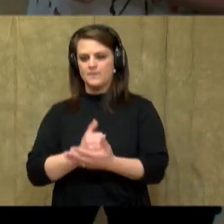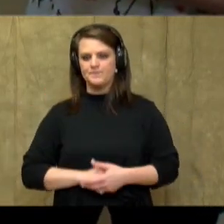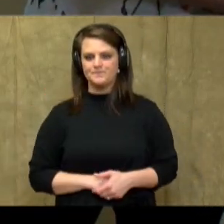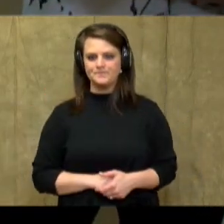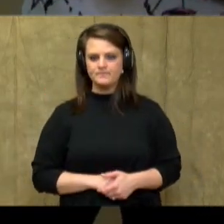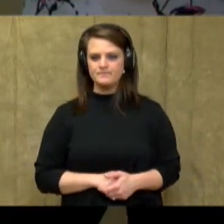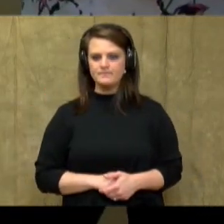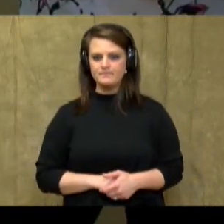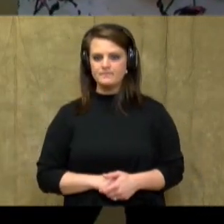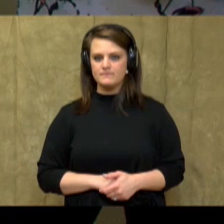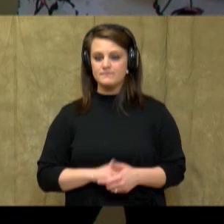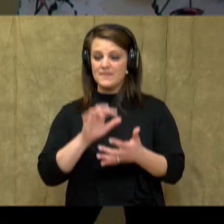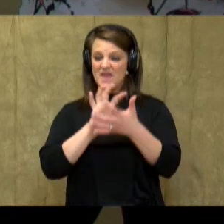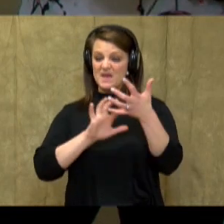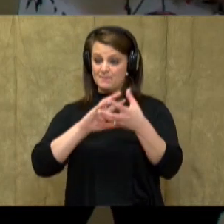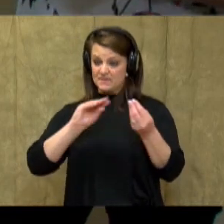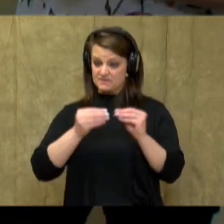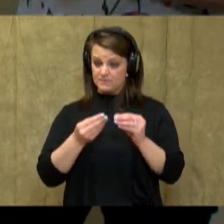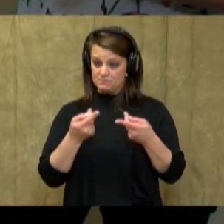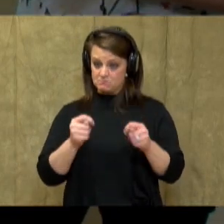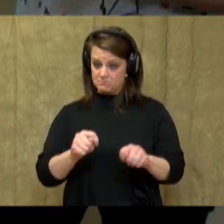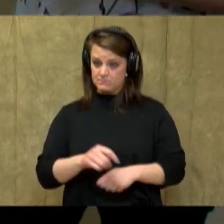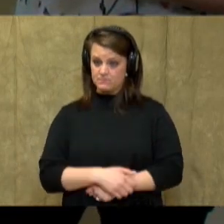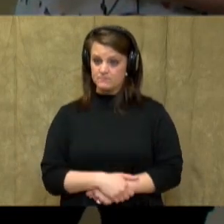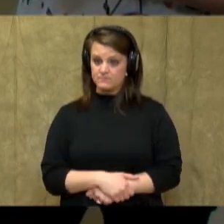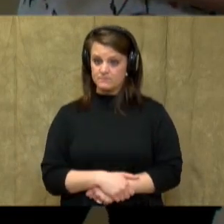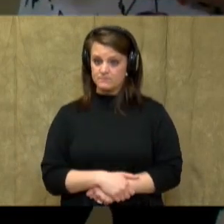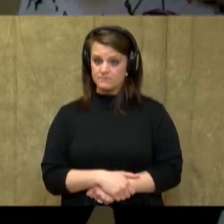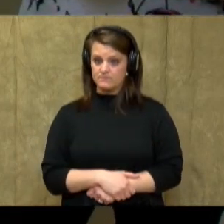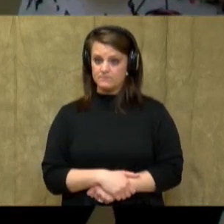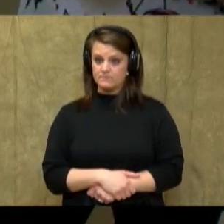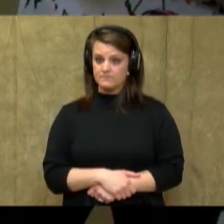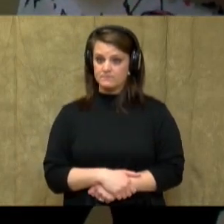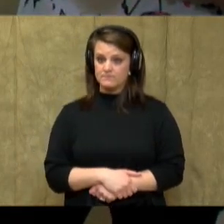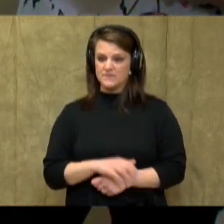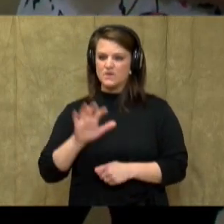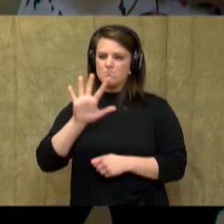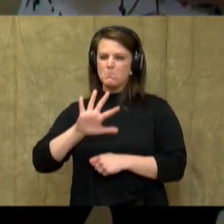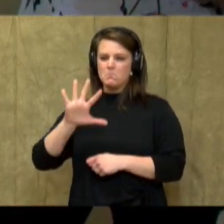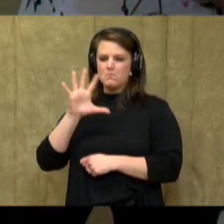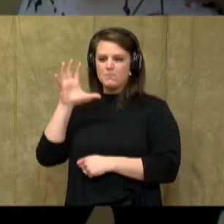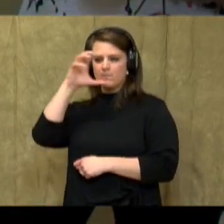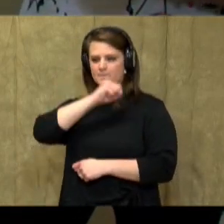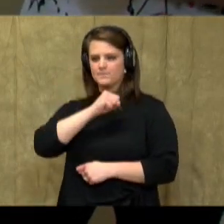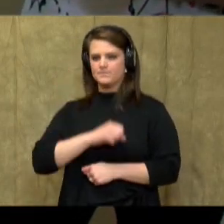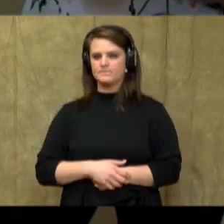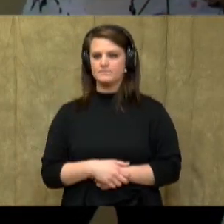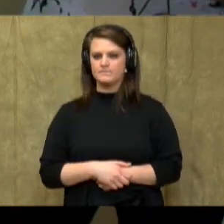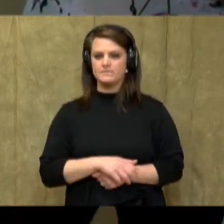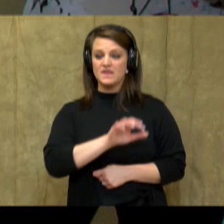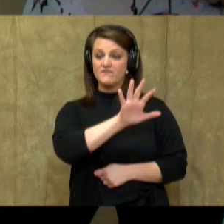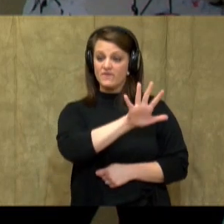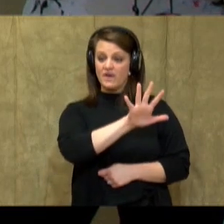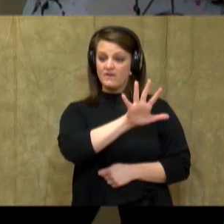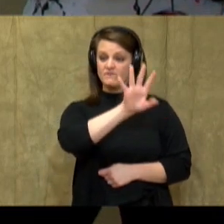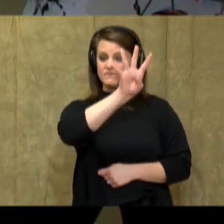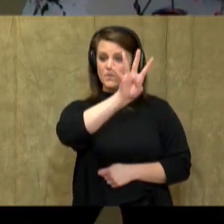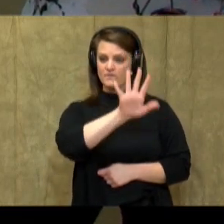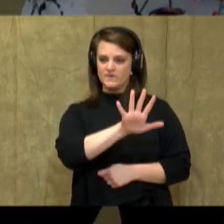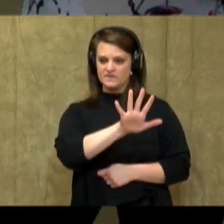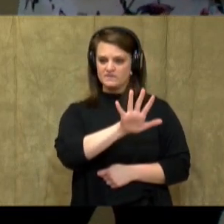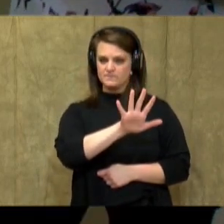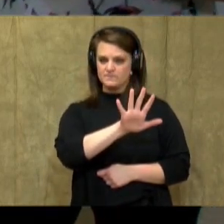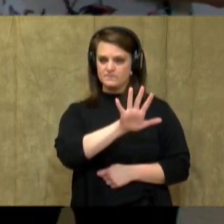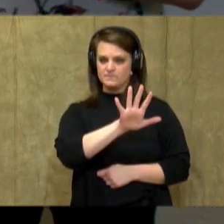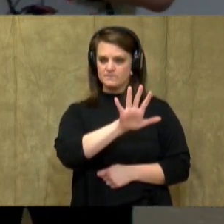What about this one with mixed numbers? Let's first estimate what we see. 5 and